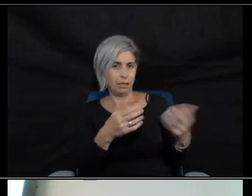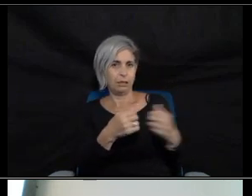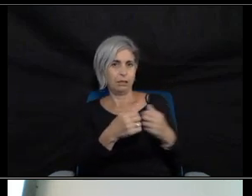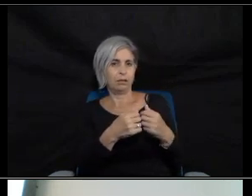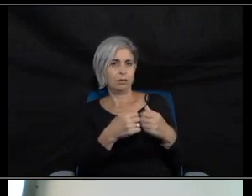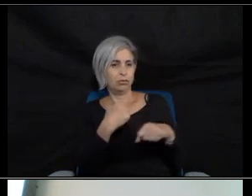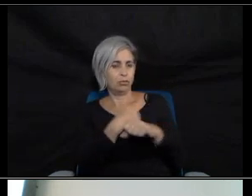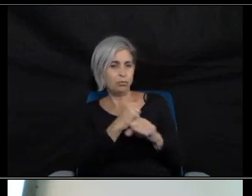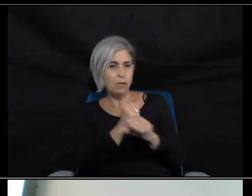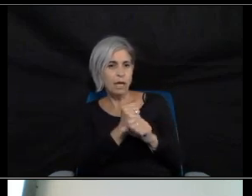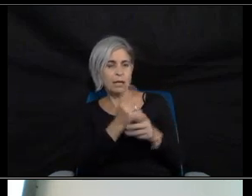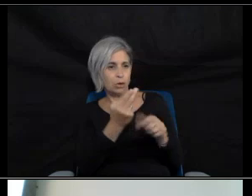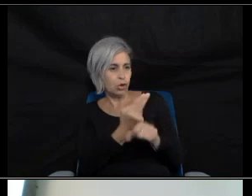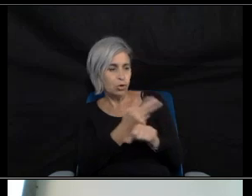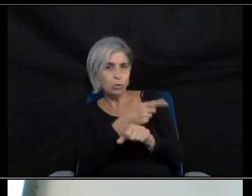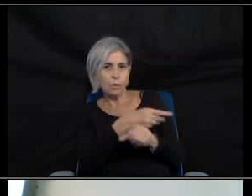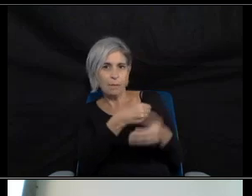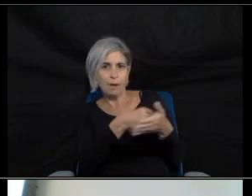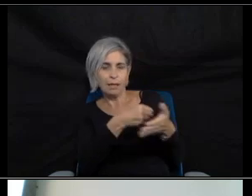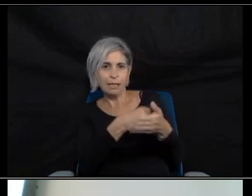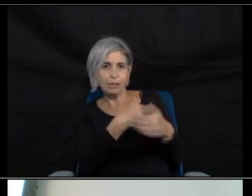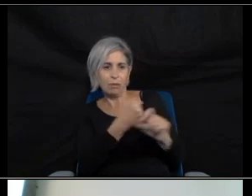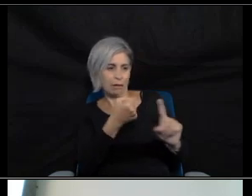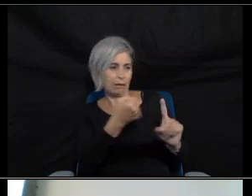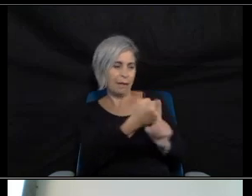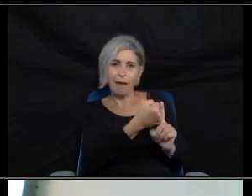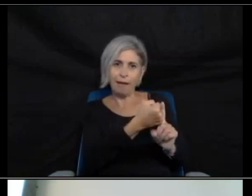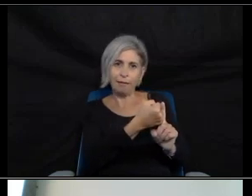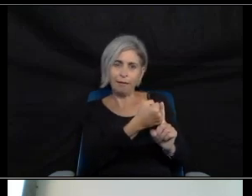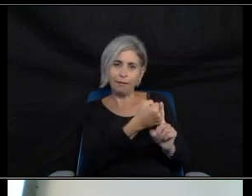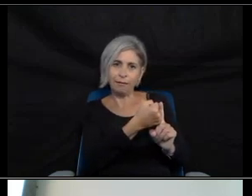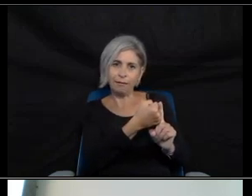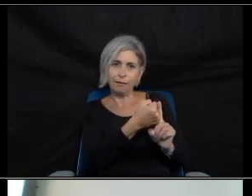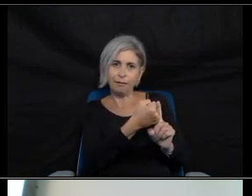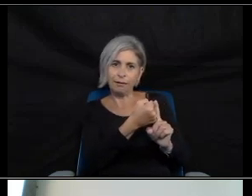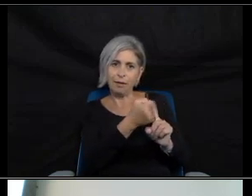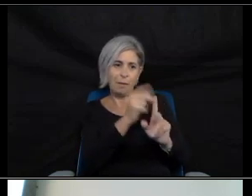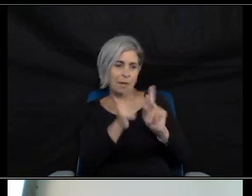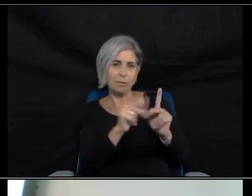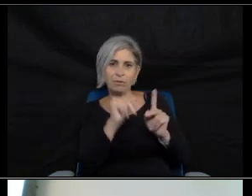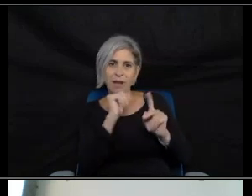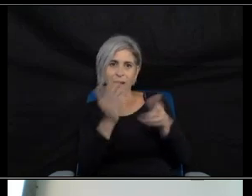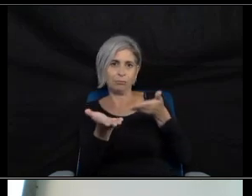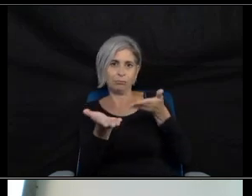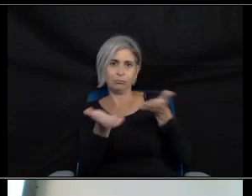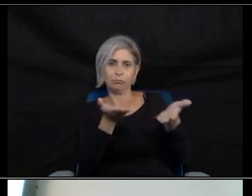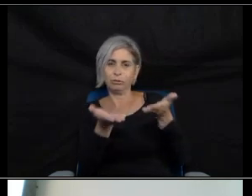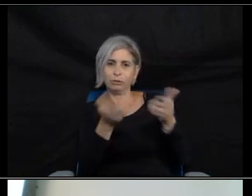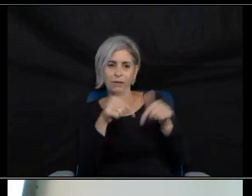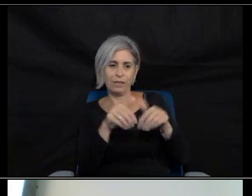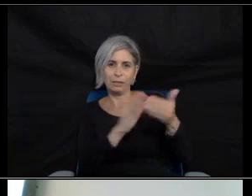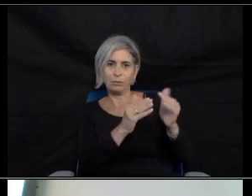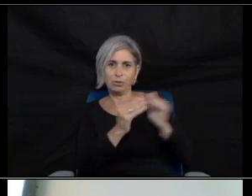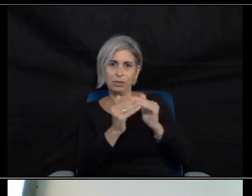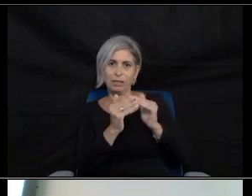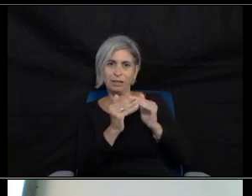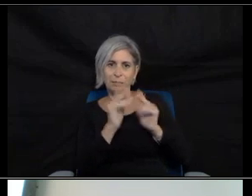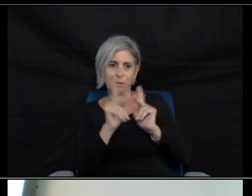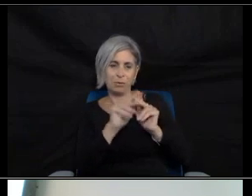make it, we want you to use the funds to make an impact on our underserved communities and help those that need some